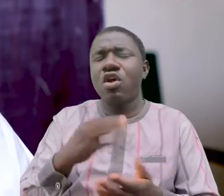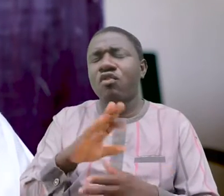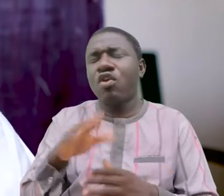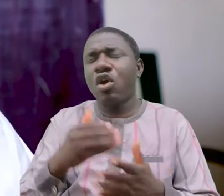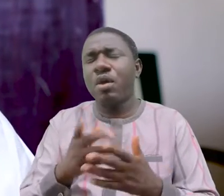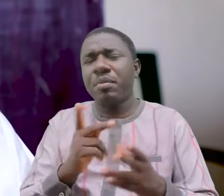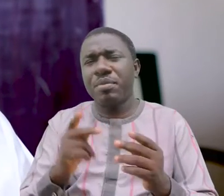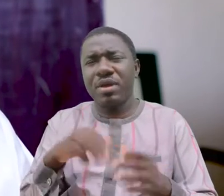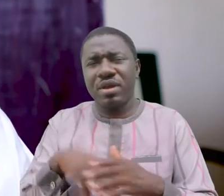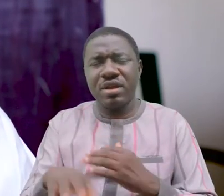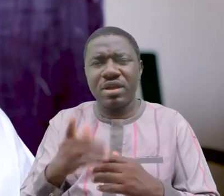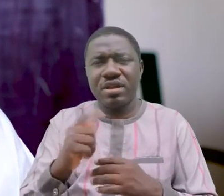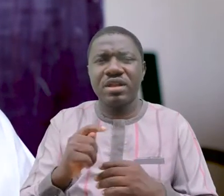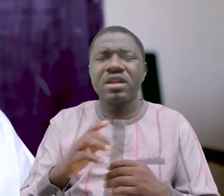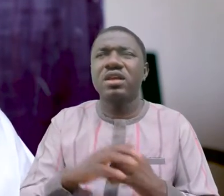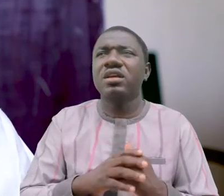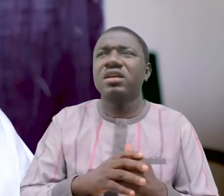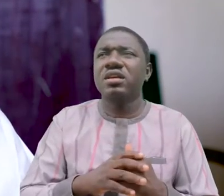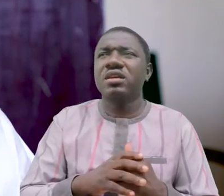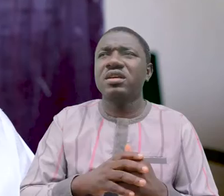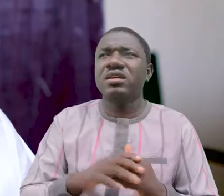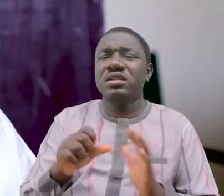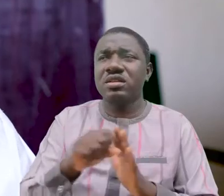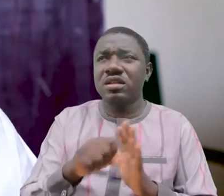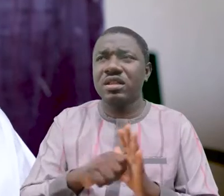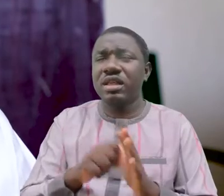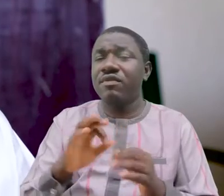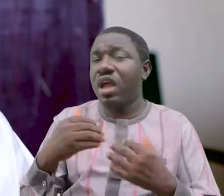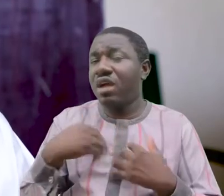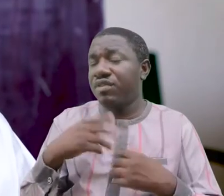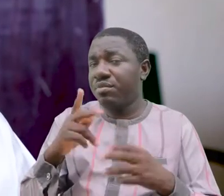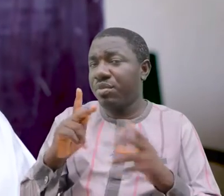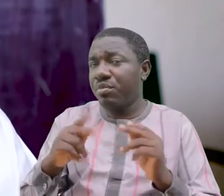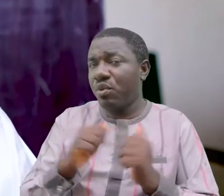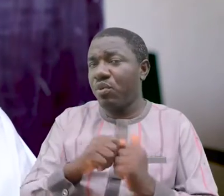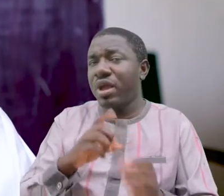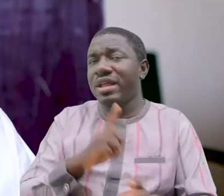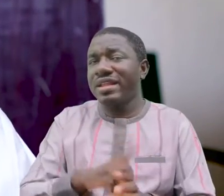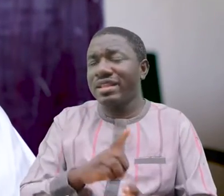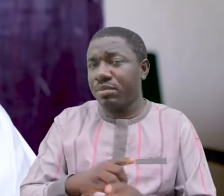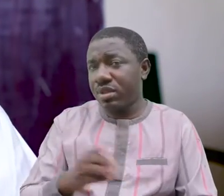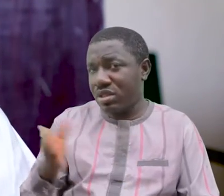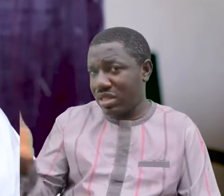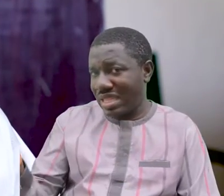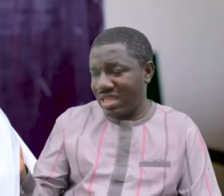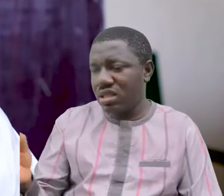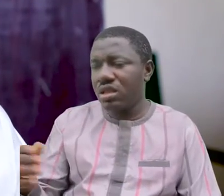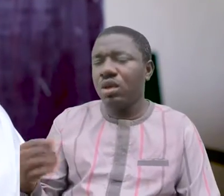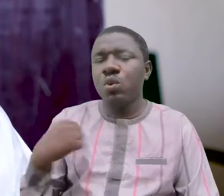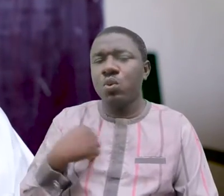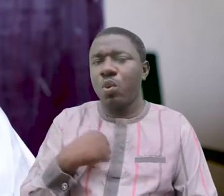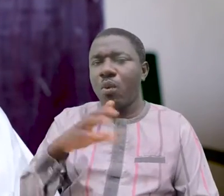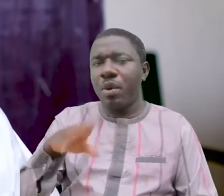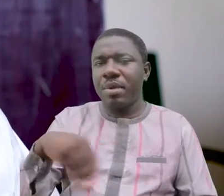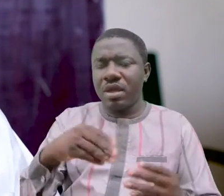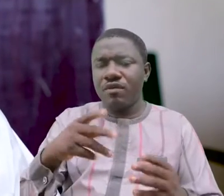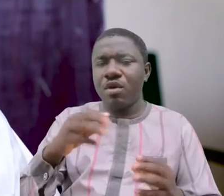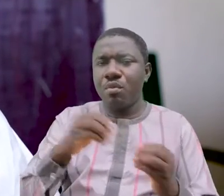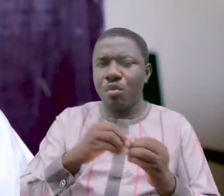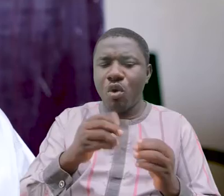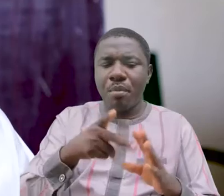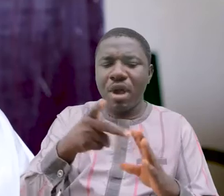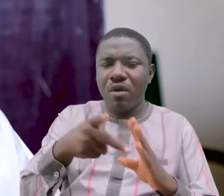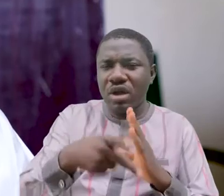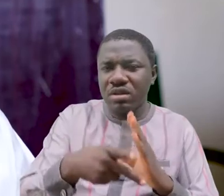of the household. So if there is a person living with a disability there, he will be given a priority, that